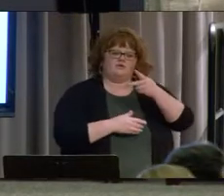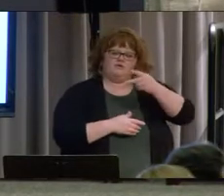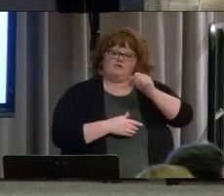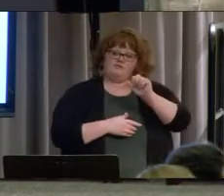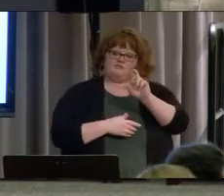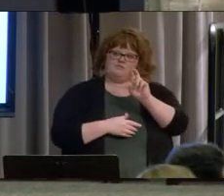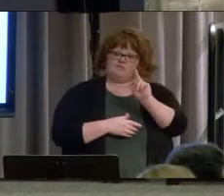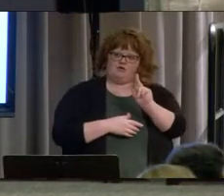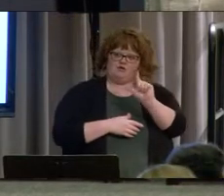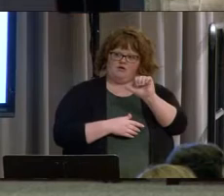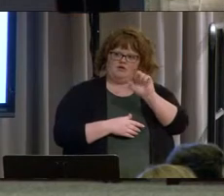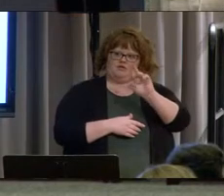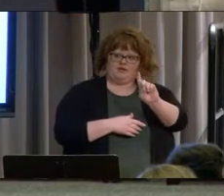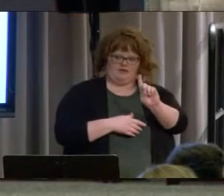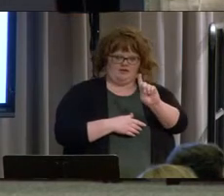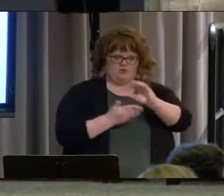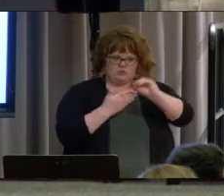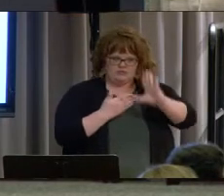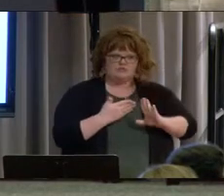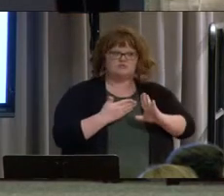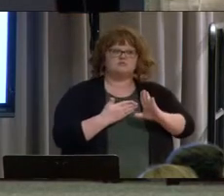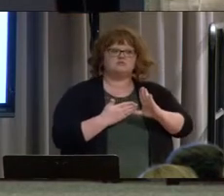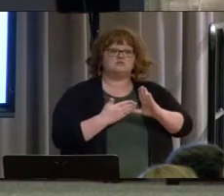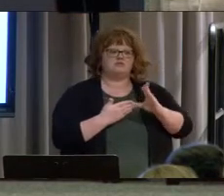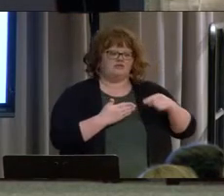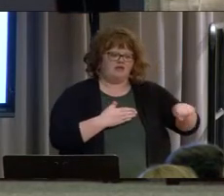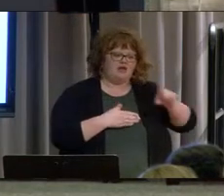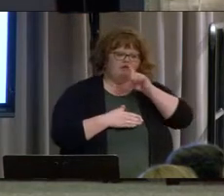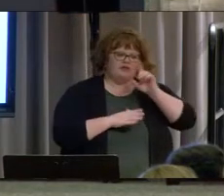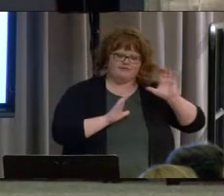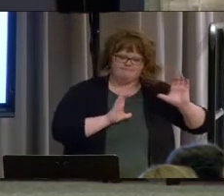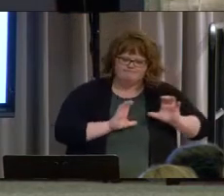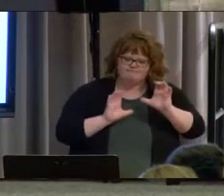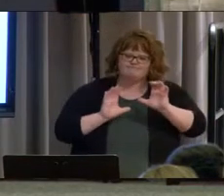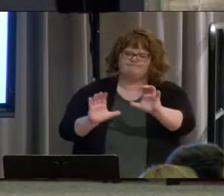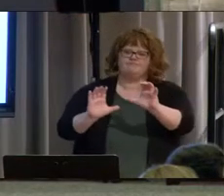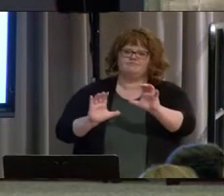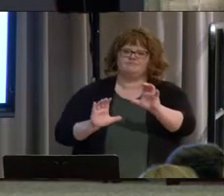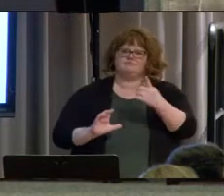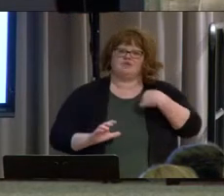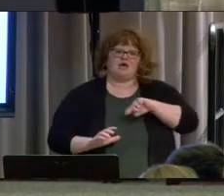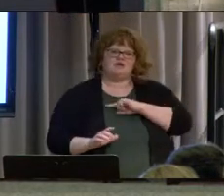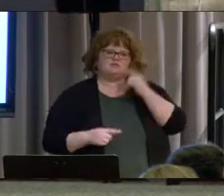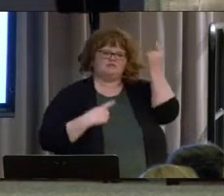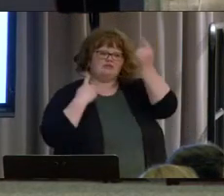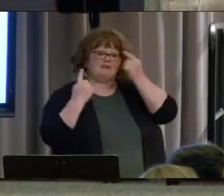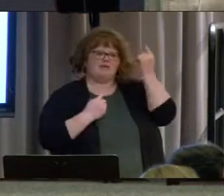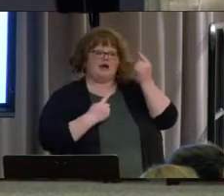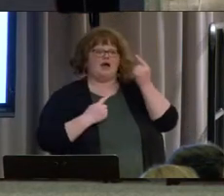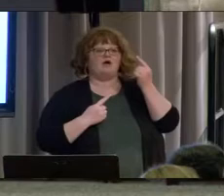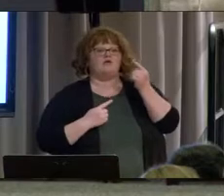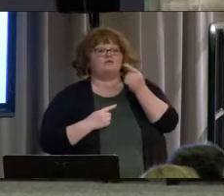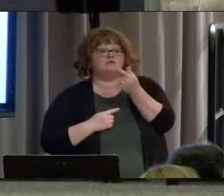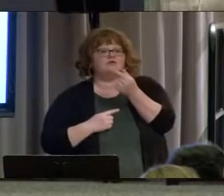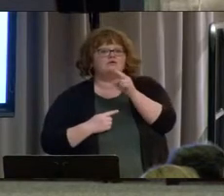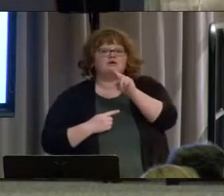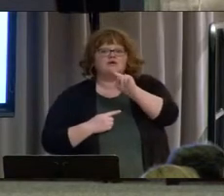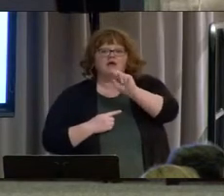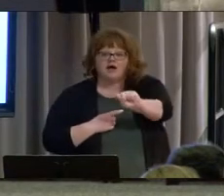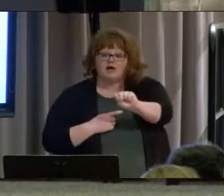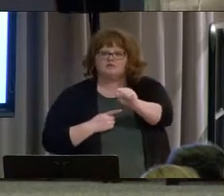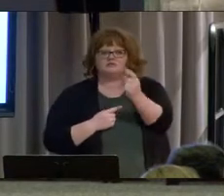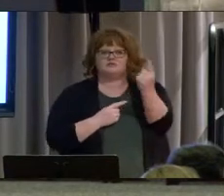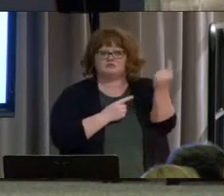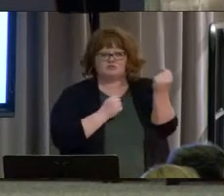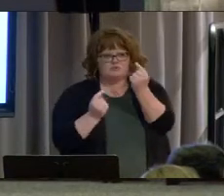are really pushing us to think about what do we do about guns in America?